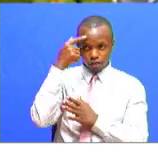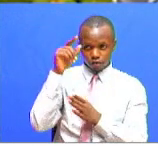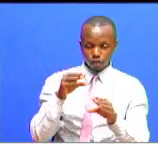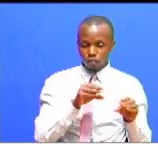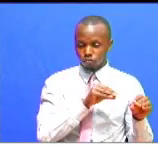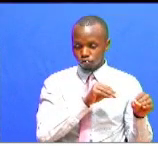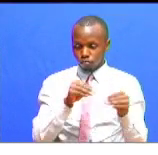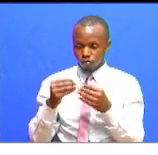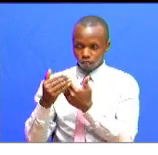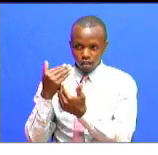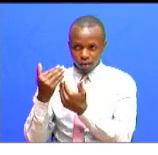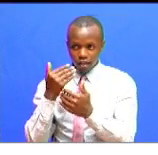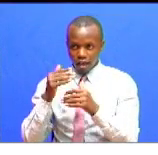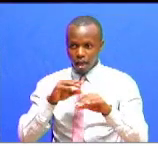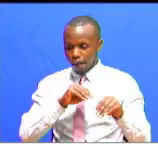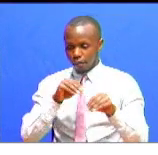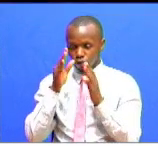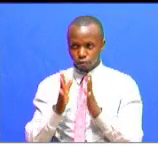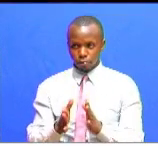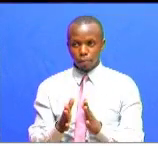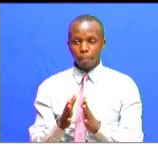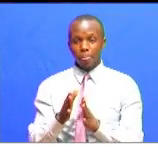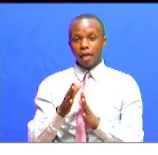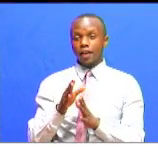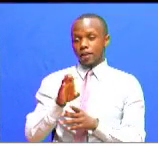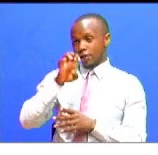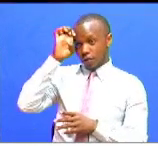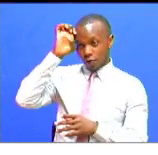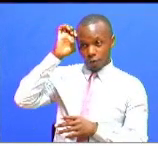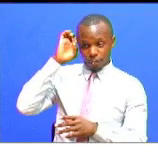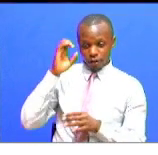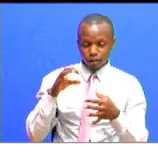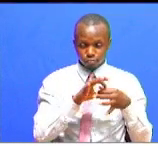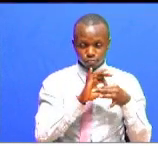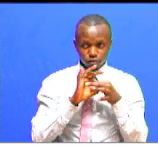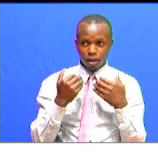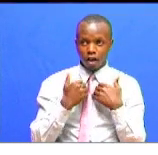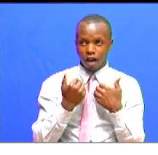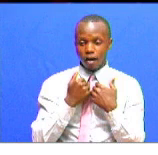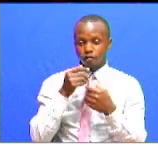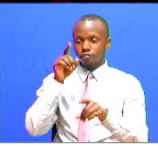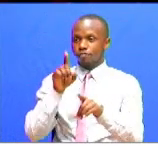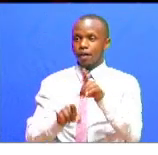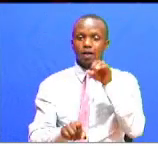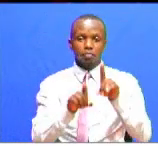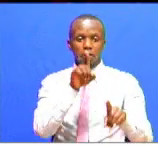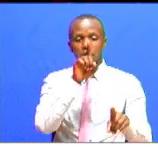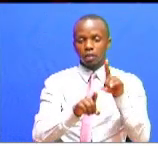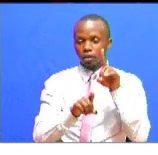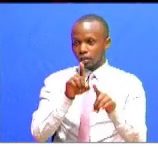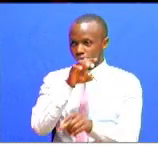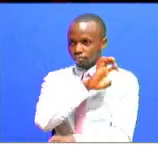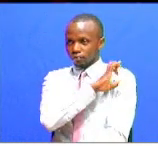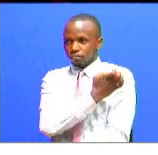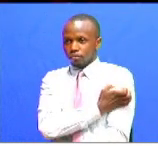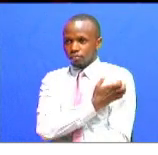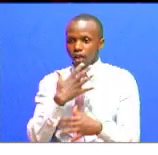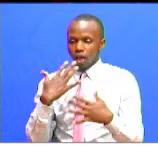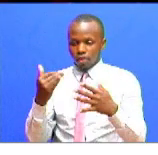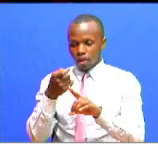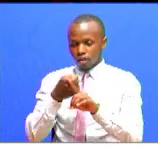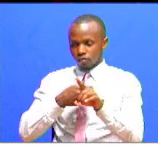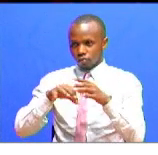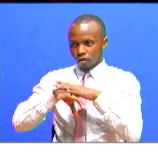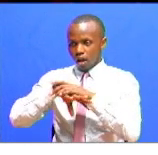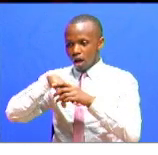migrants. The European Union views the country as pivotal in diversifying its energy sources away from reliance on